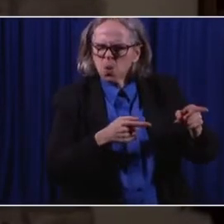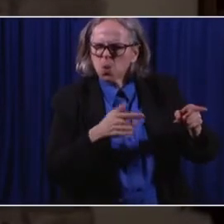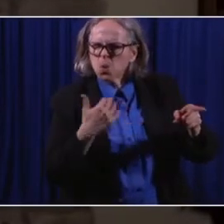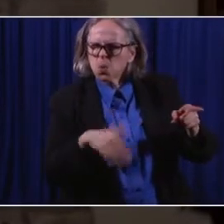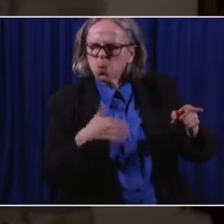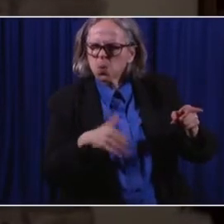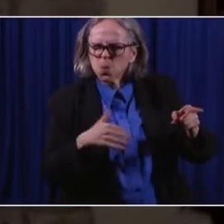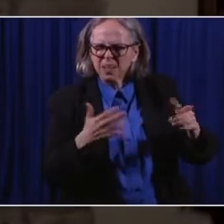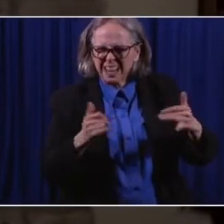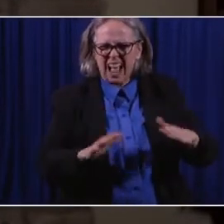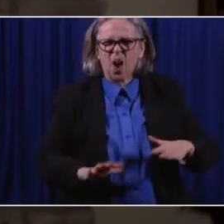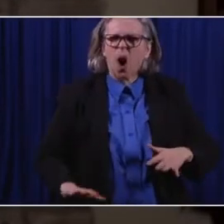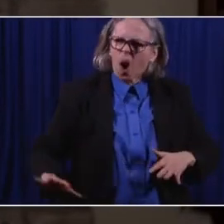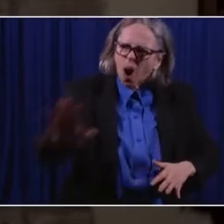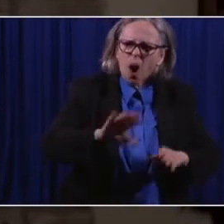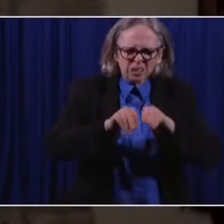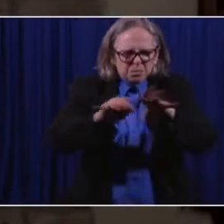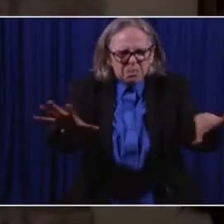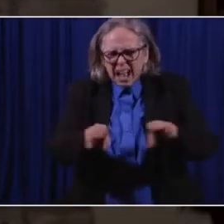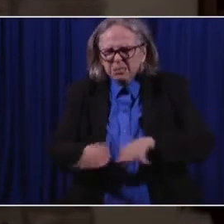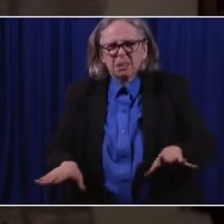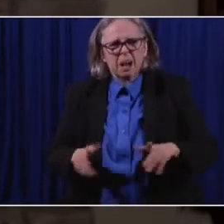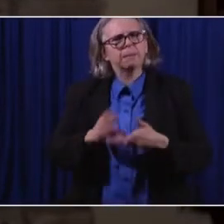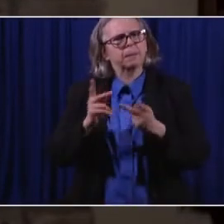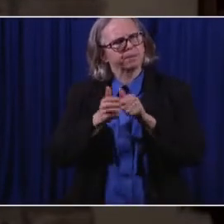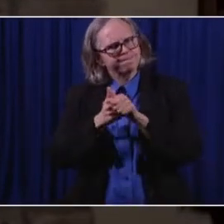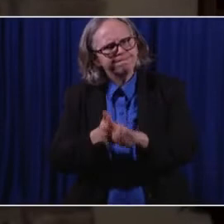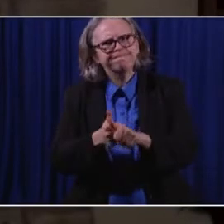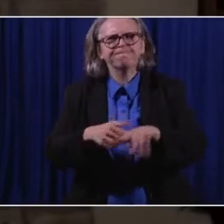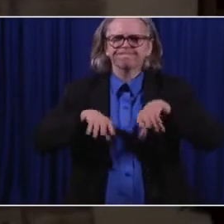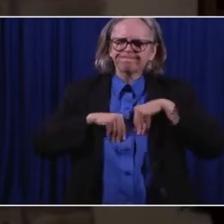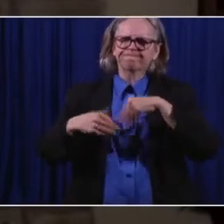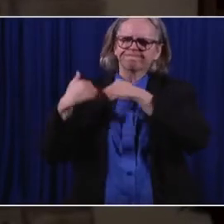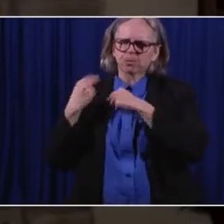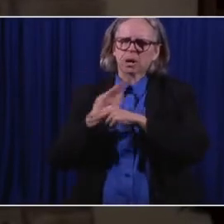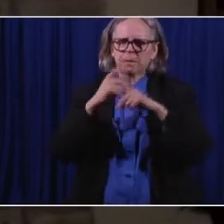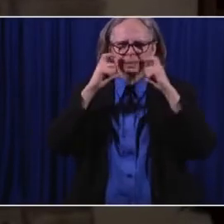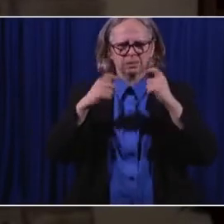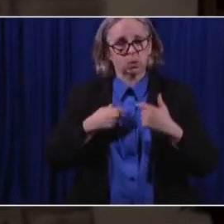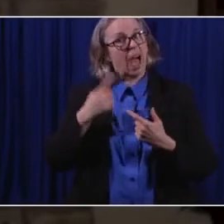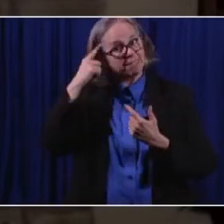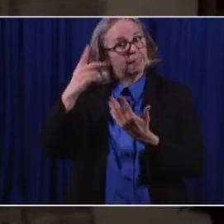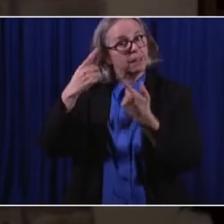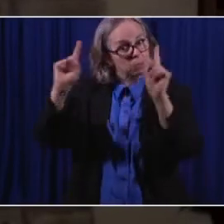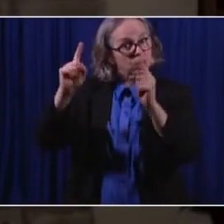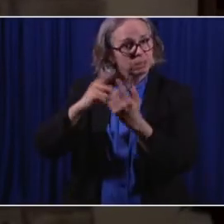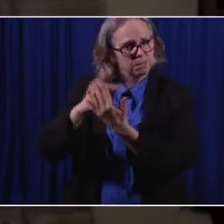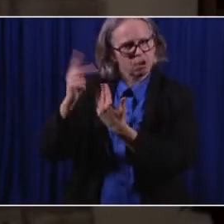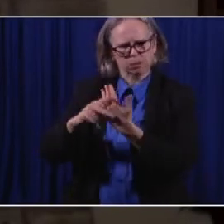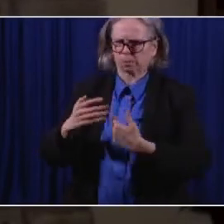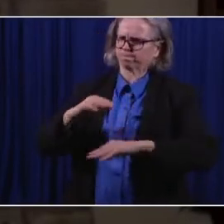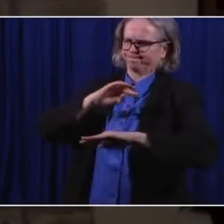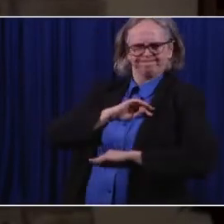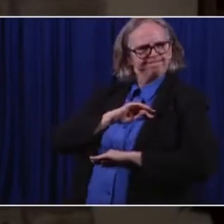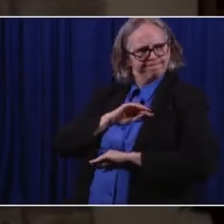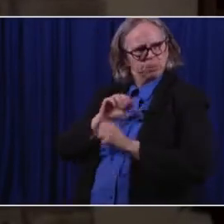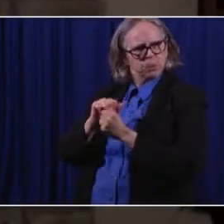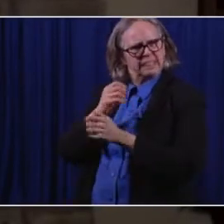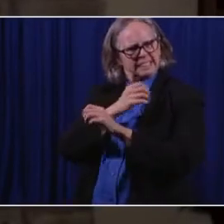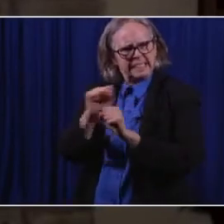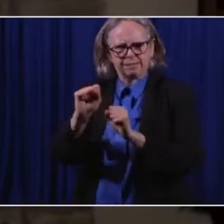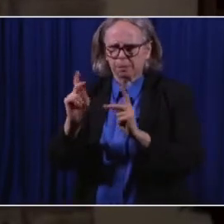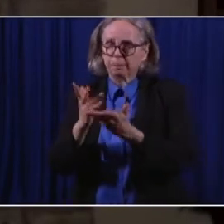So it's a program that's worked, and we're very, very happy with it. And it saved a lot of lives, we know, and we thank Ohioans